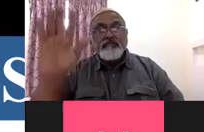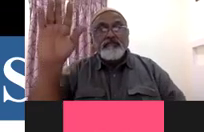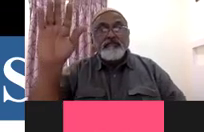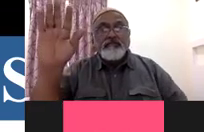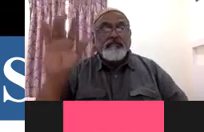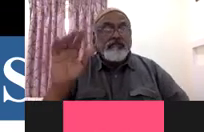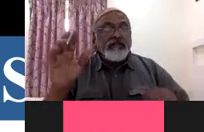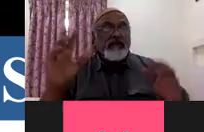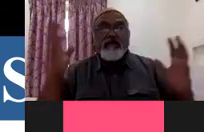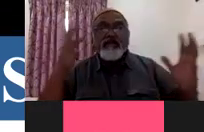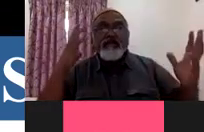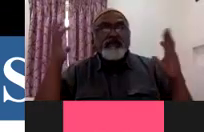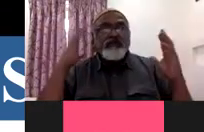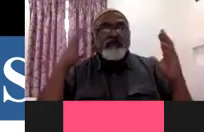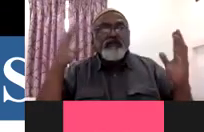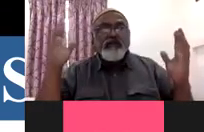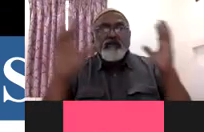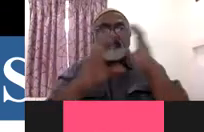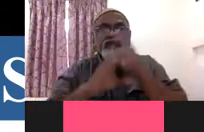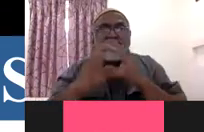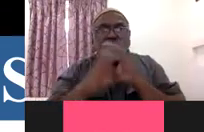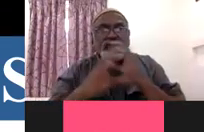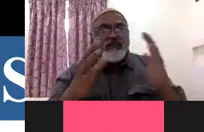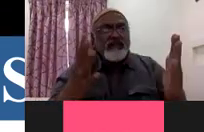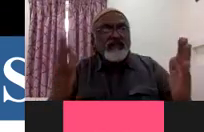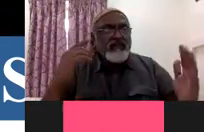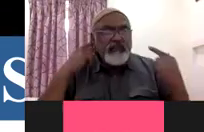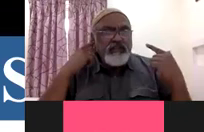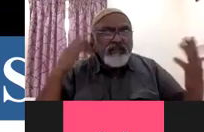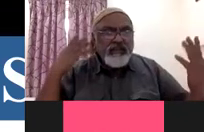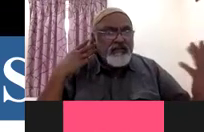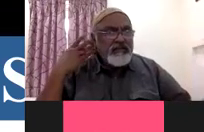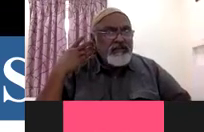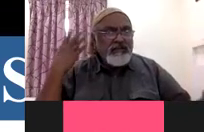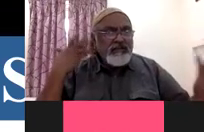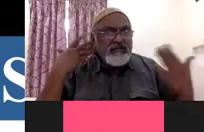0.1%. 23.7. Height, to go on mute.